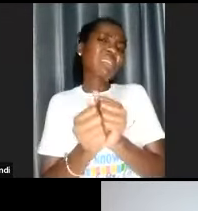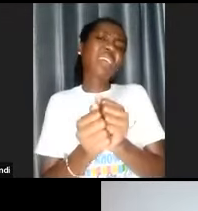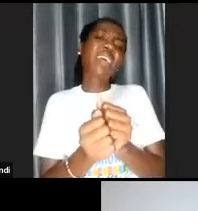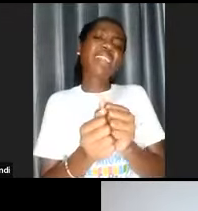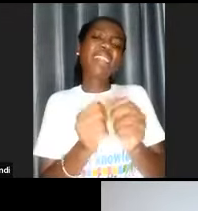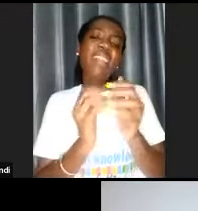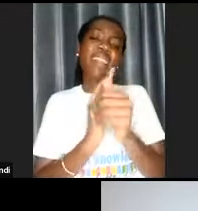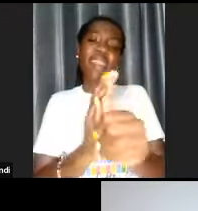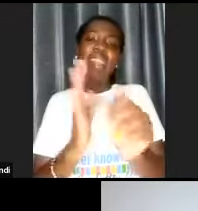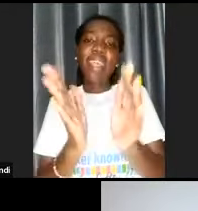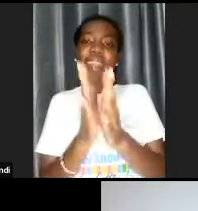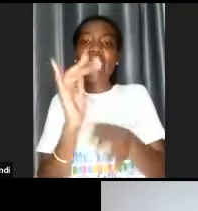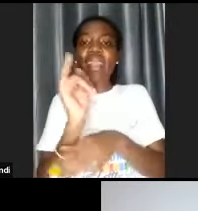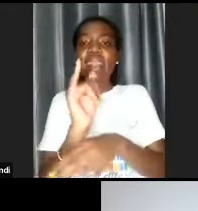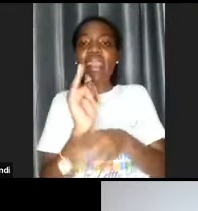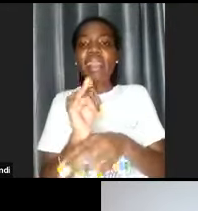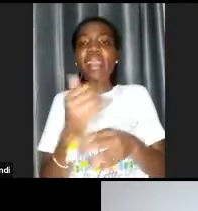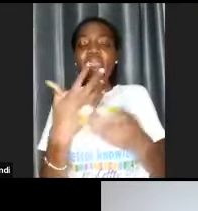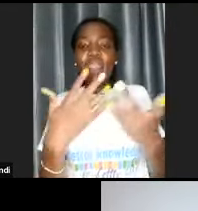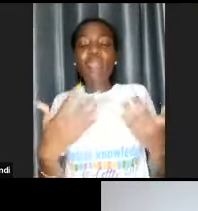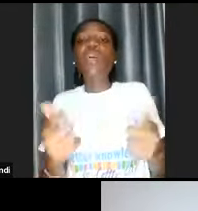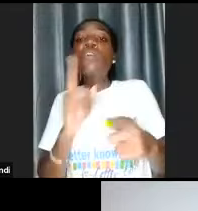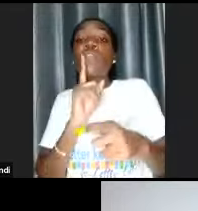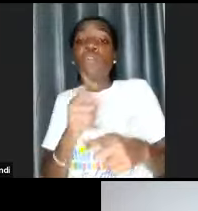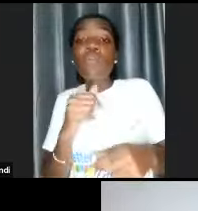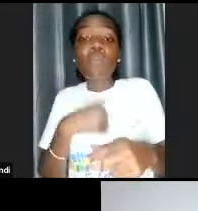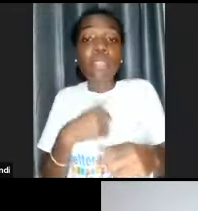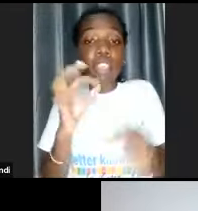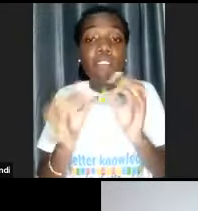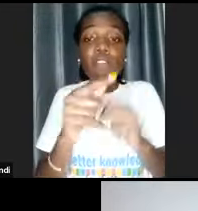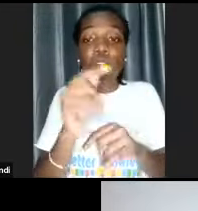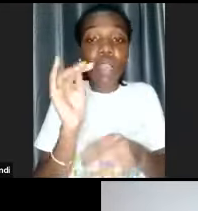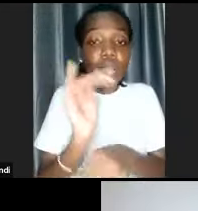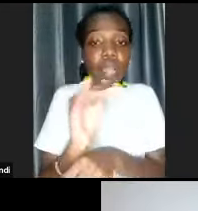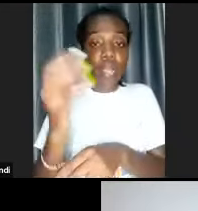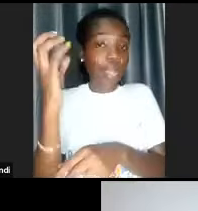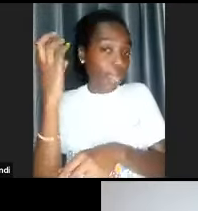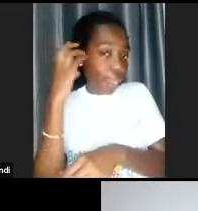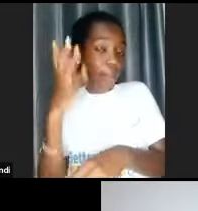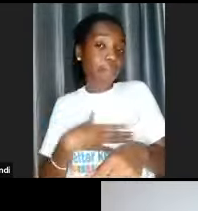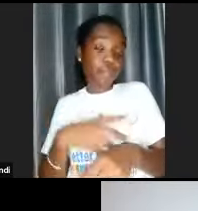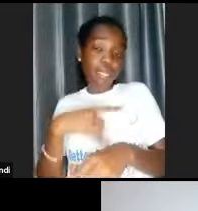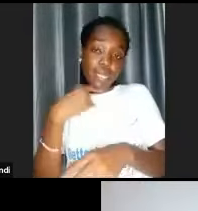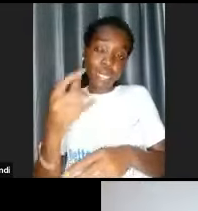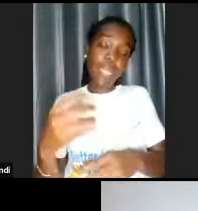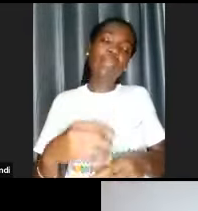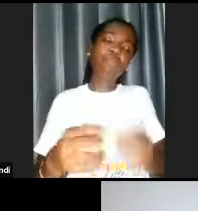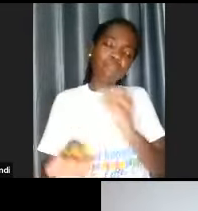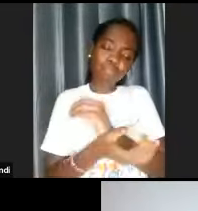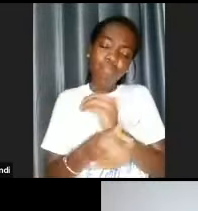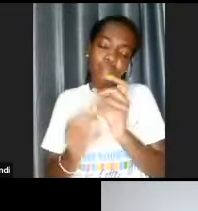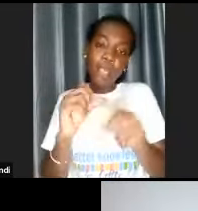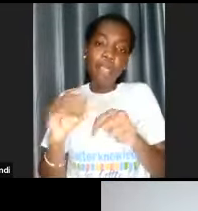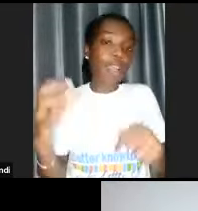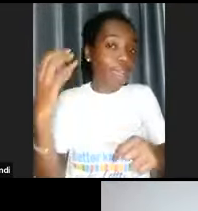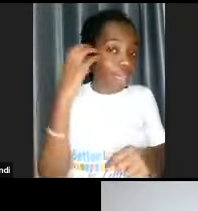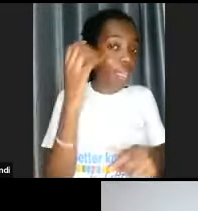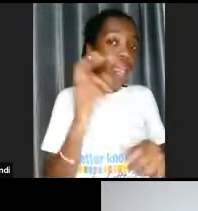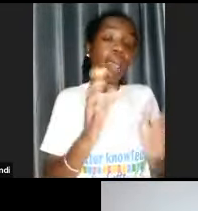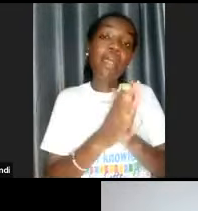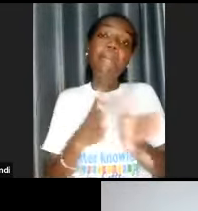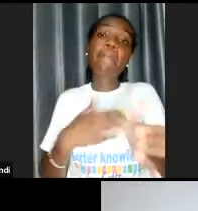life. So if you ask me for career, I will describe my career from those things that I do because it's about doing.